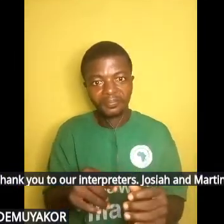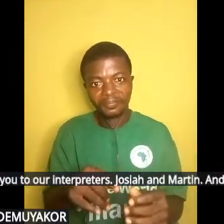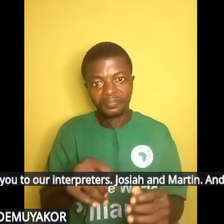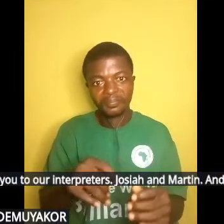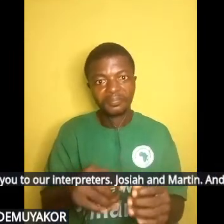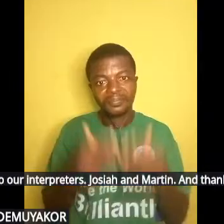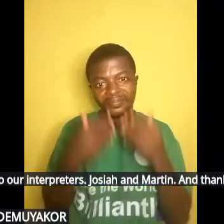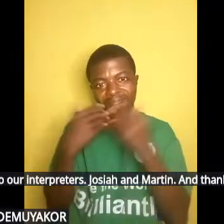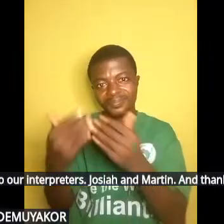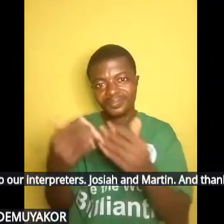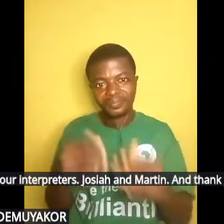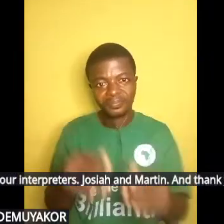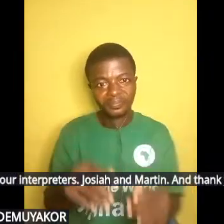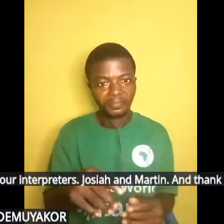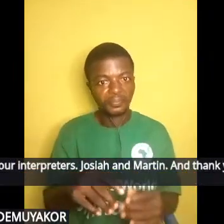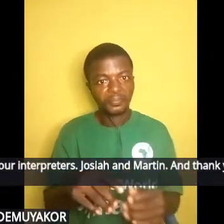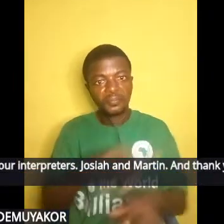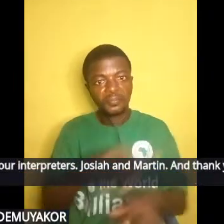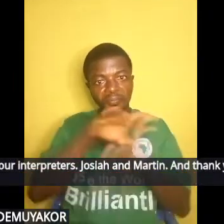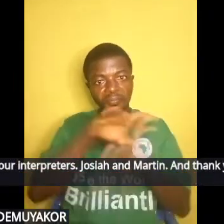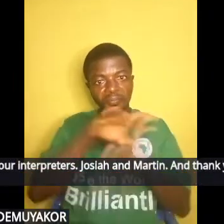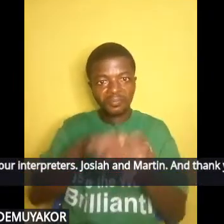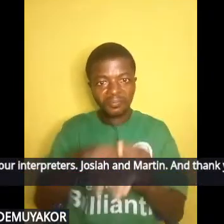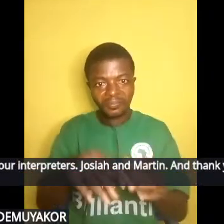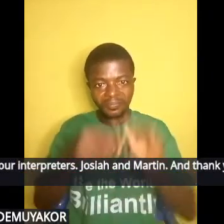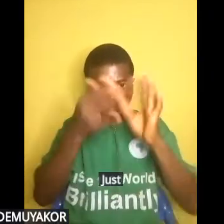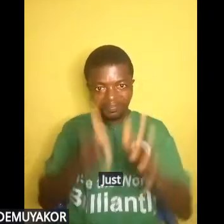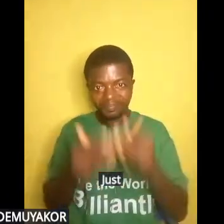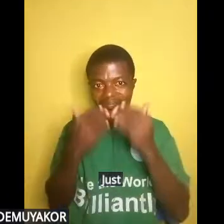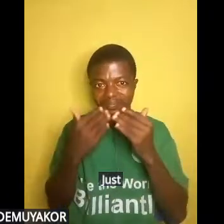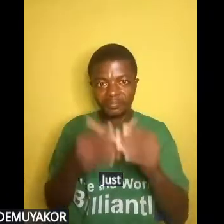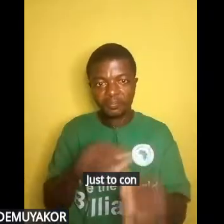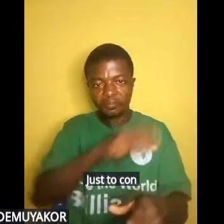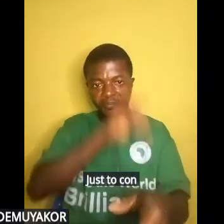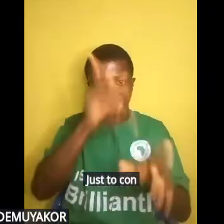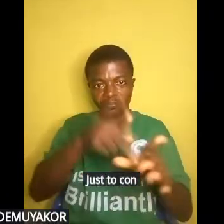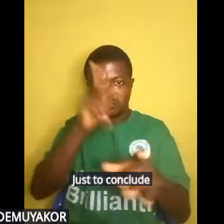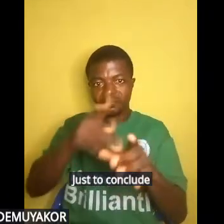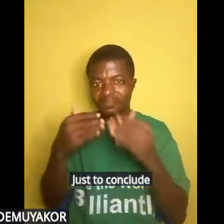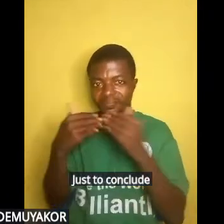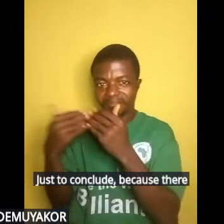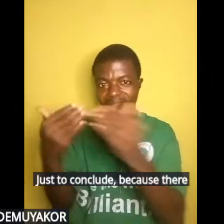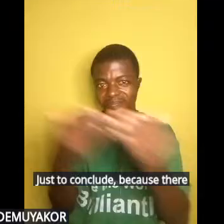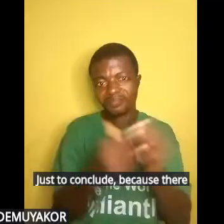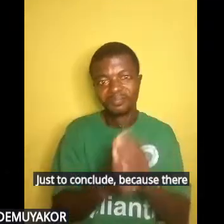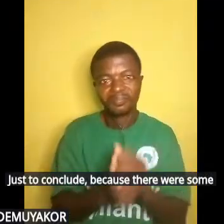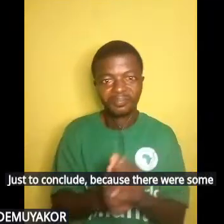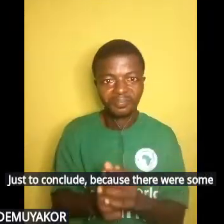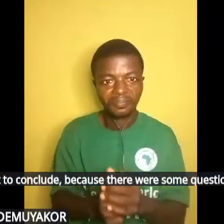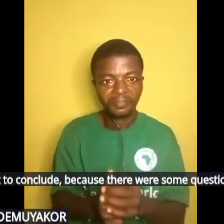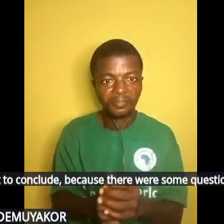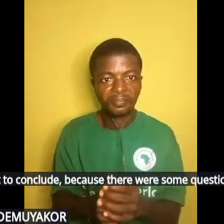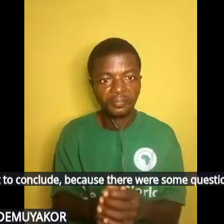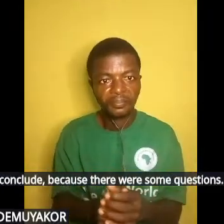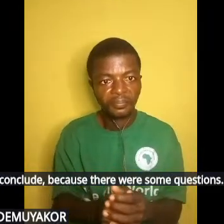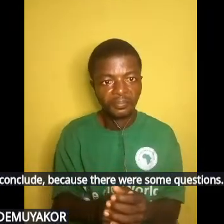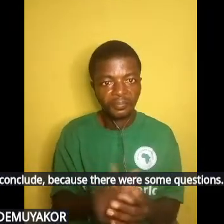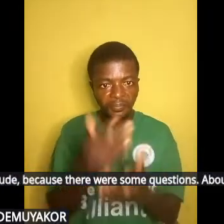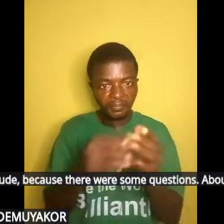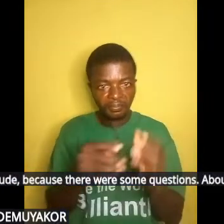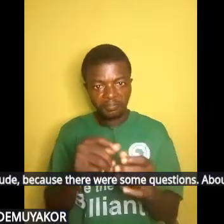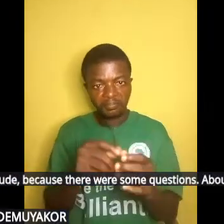you as participants. Just to conclude, because there were some questions about additional